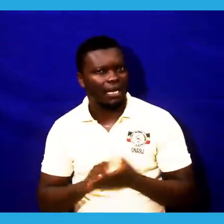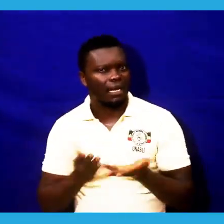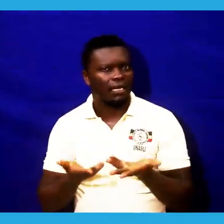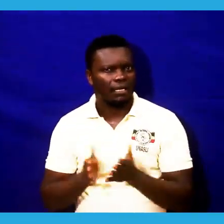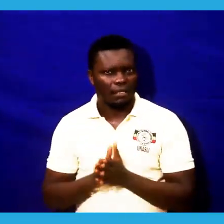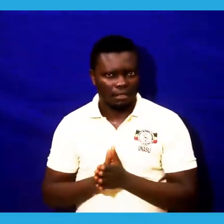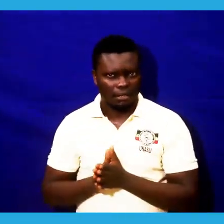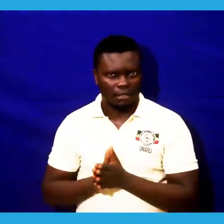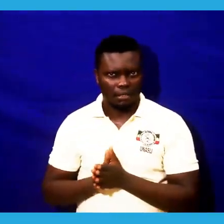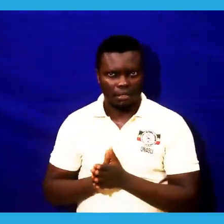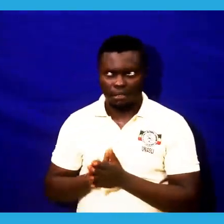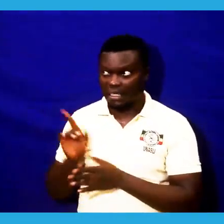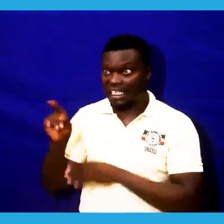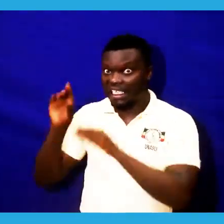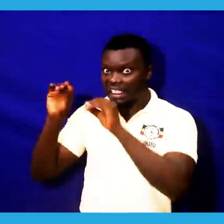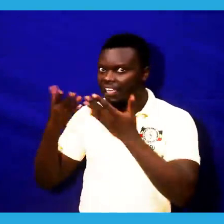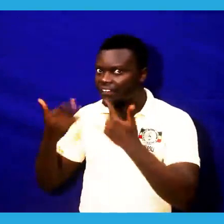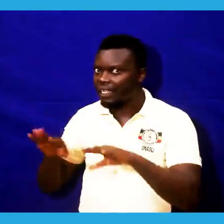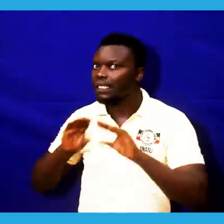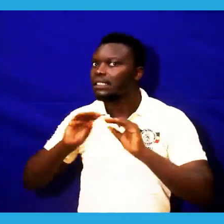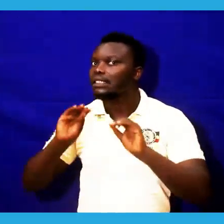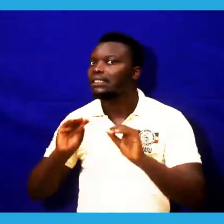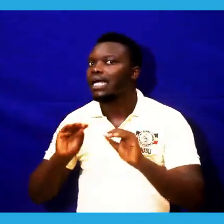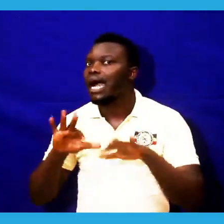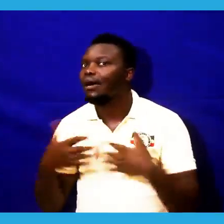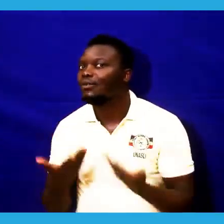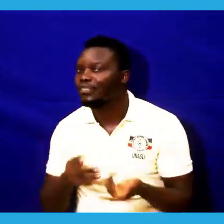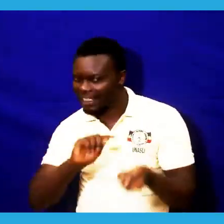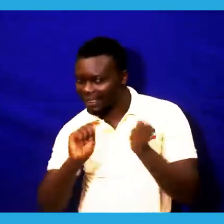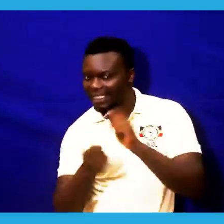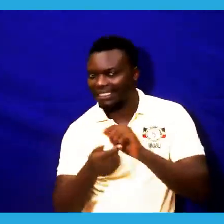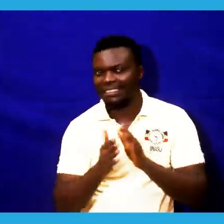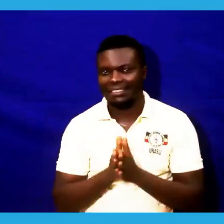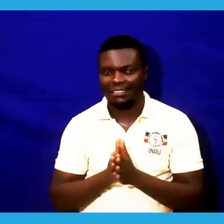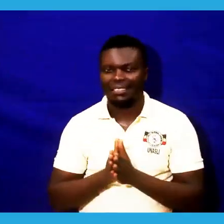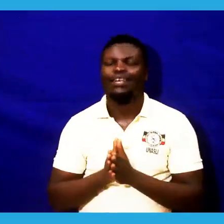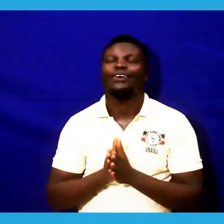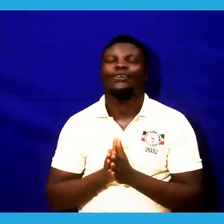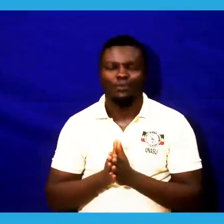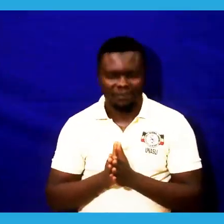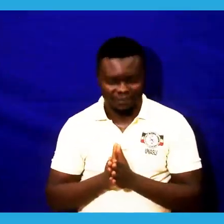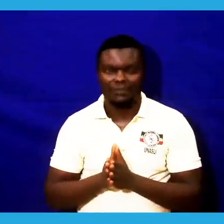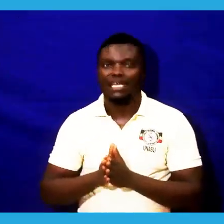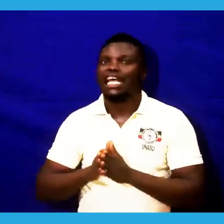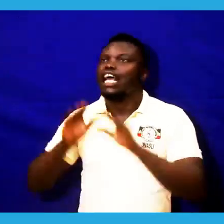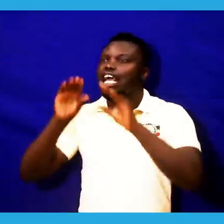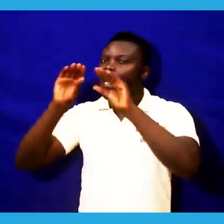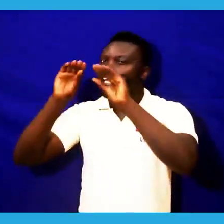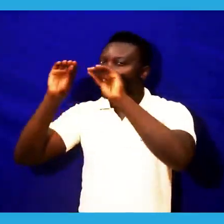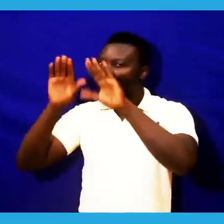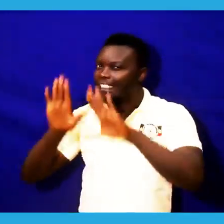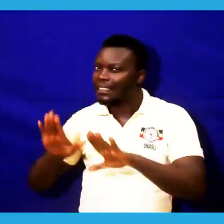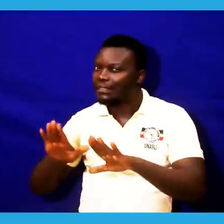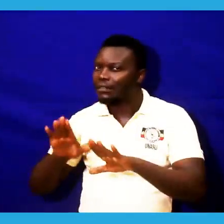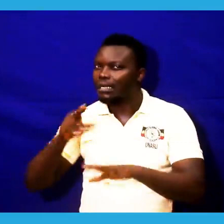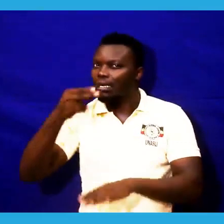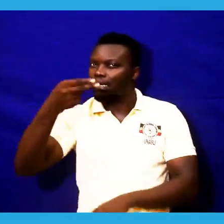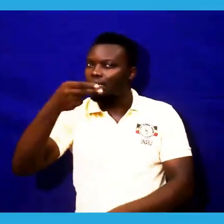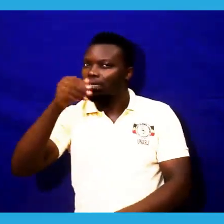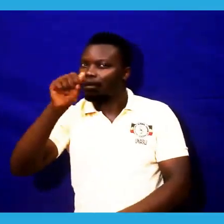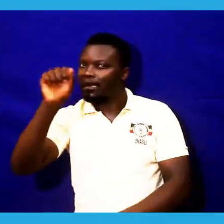When the teacher finishes teaching, you say, The teacher